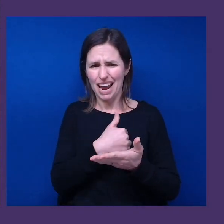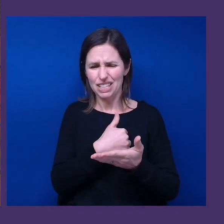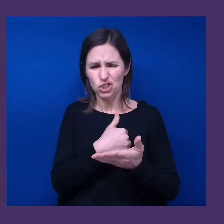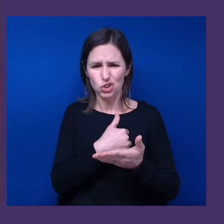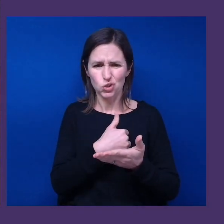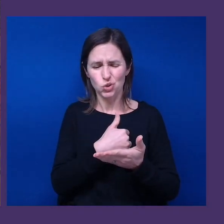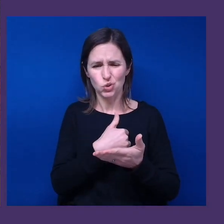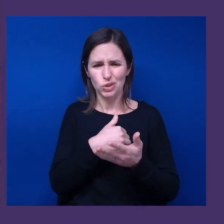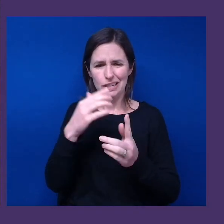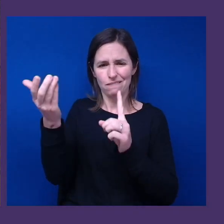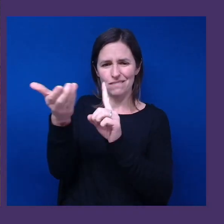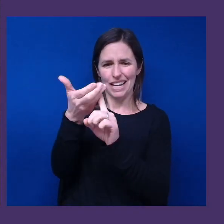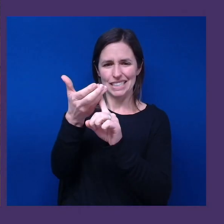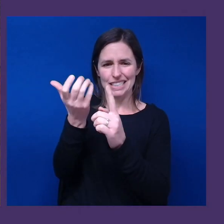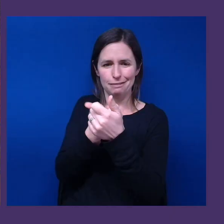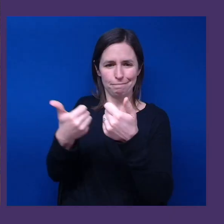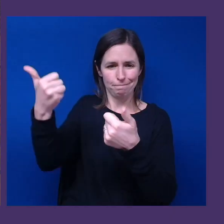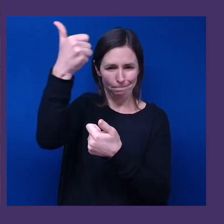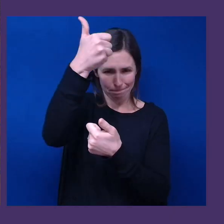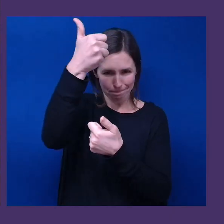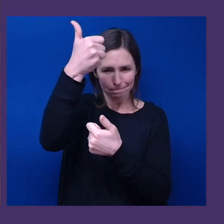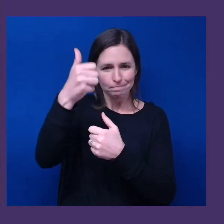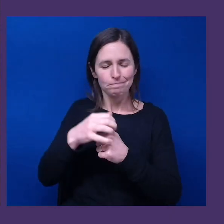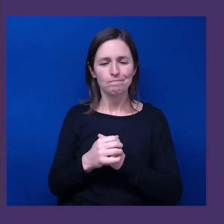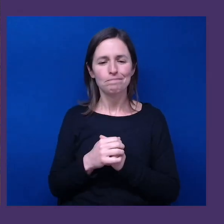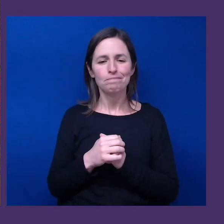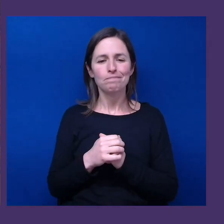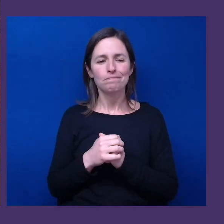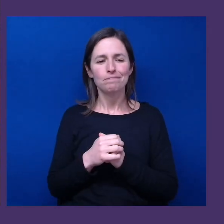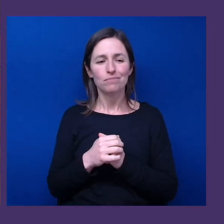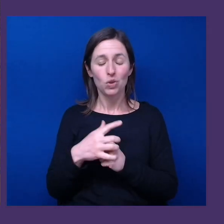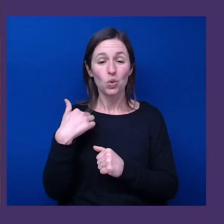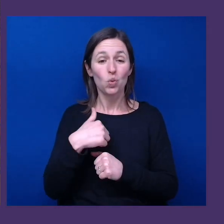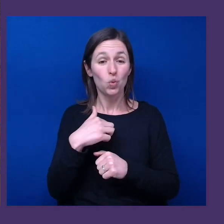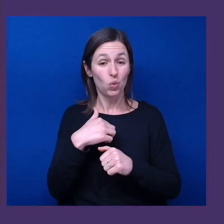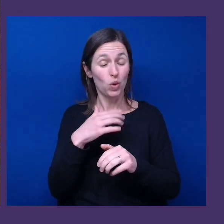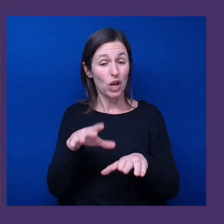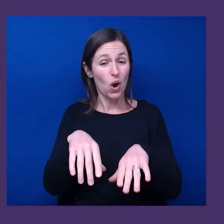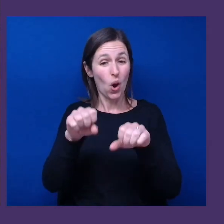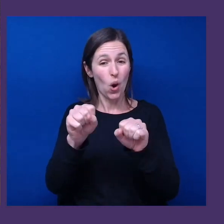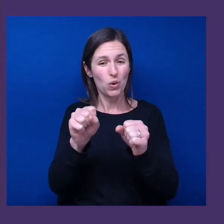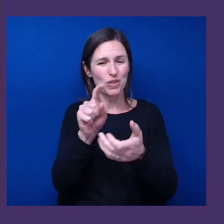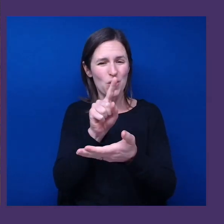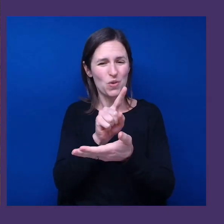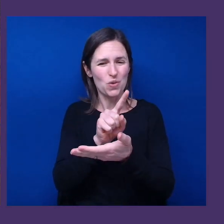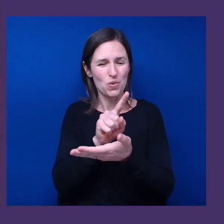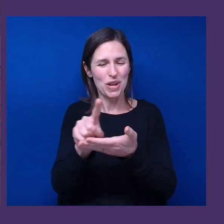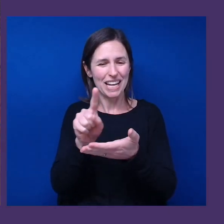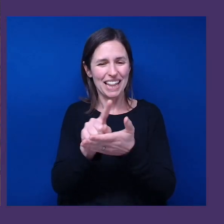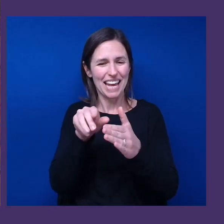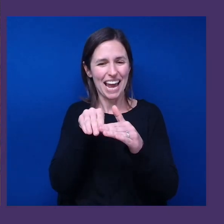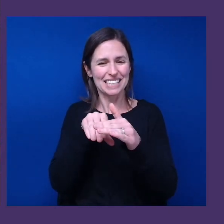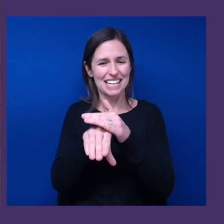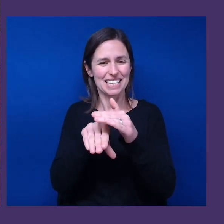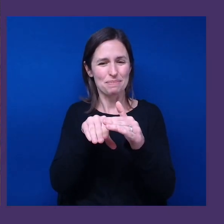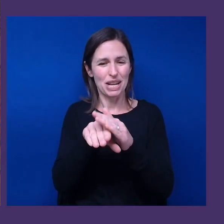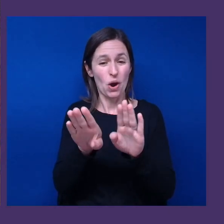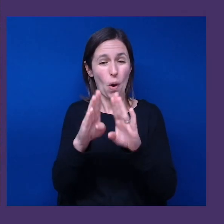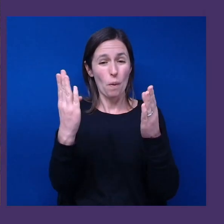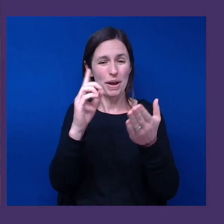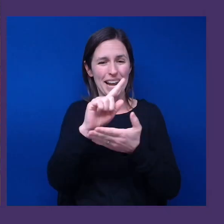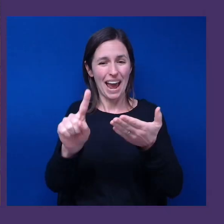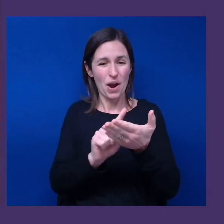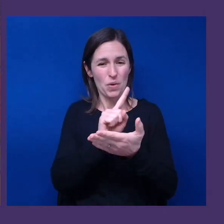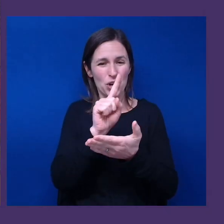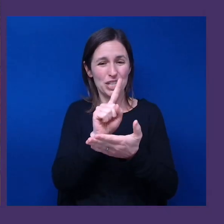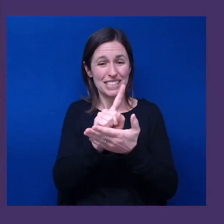internally. We do a weekly accessibility open hours where peers can share feedback with one